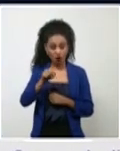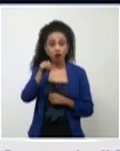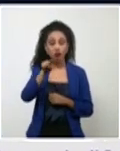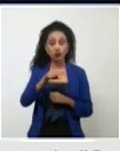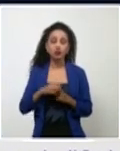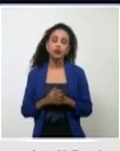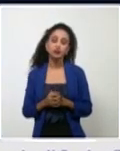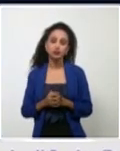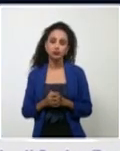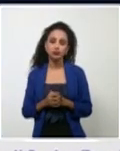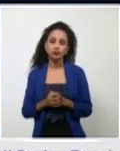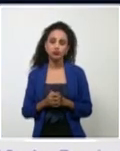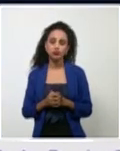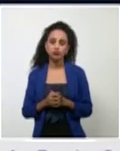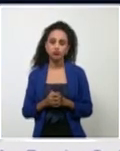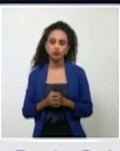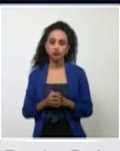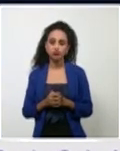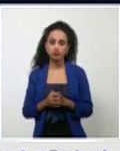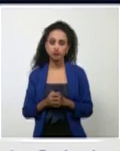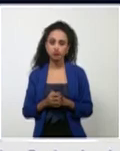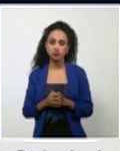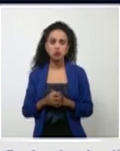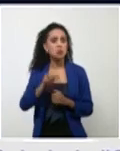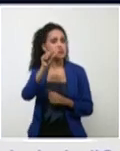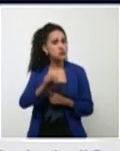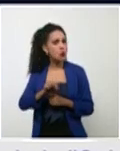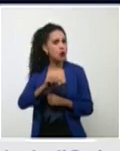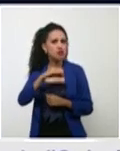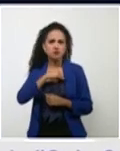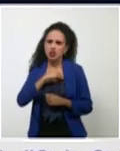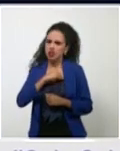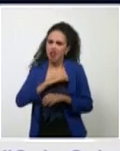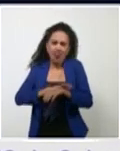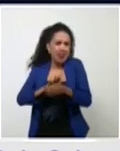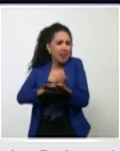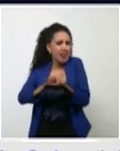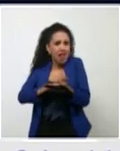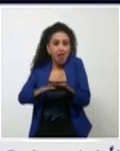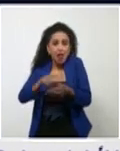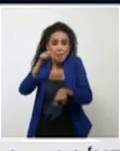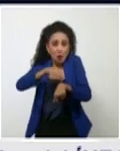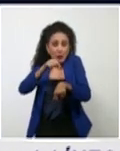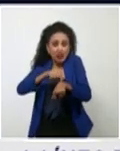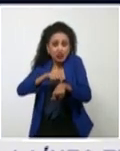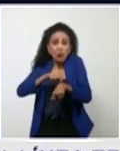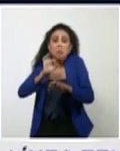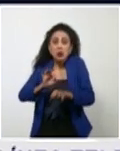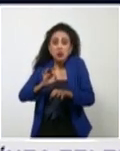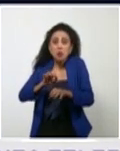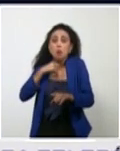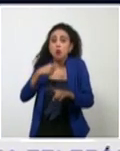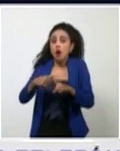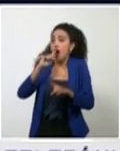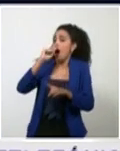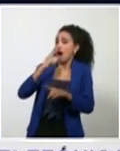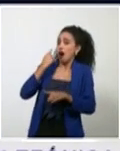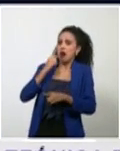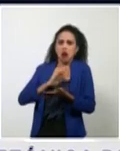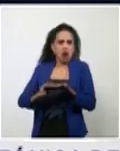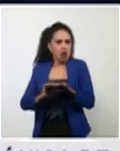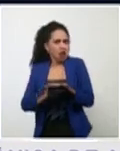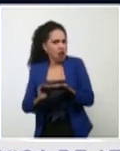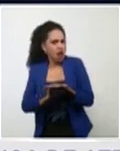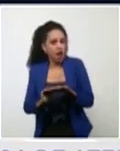1,941 confirmed cases were asymptomatic at the time of diagnosis, which represents 50.1%